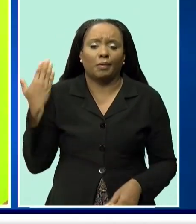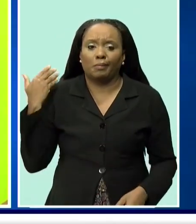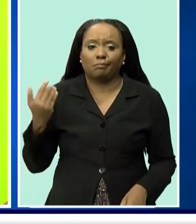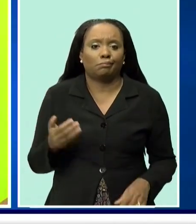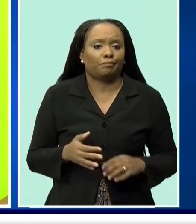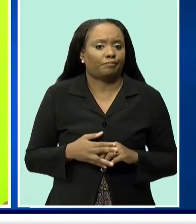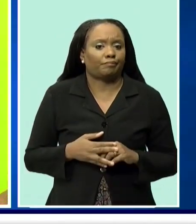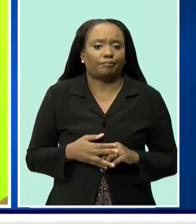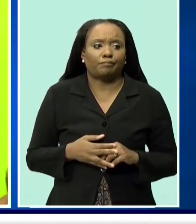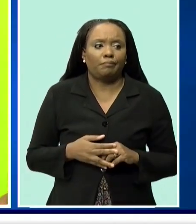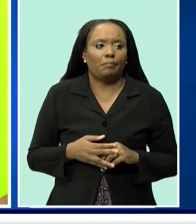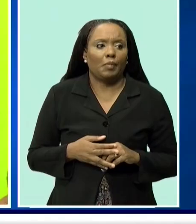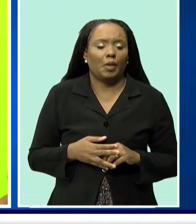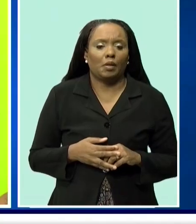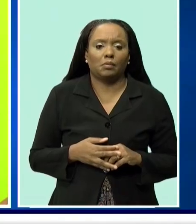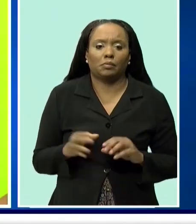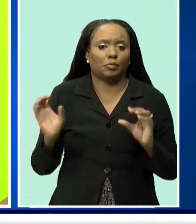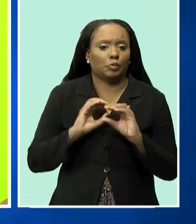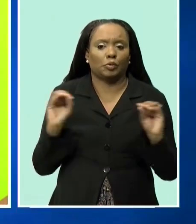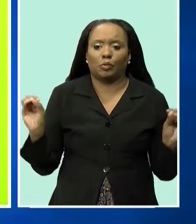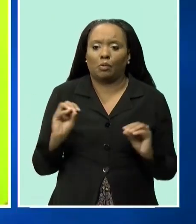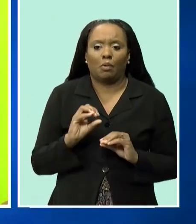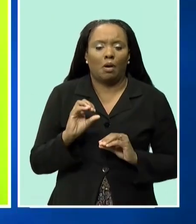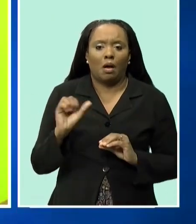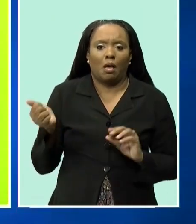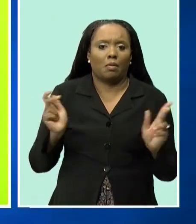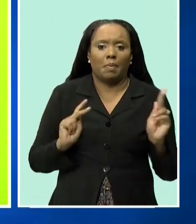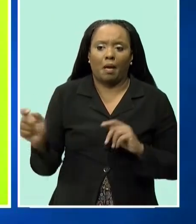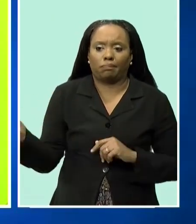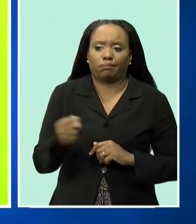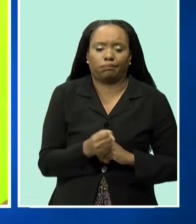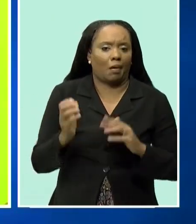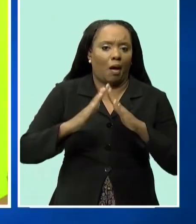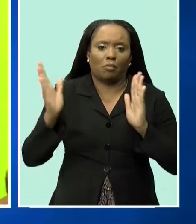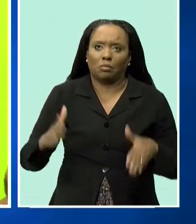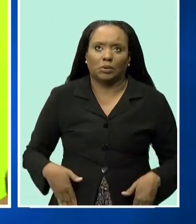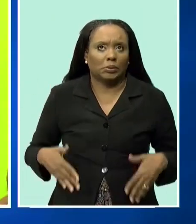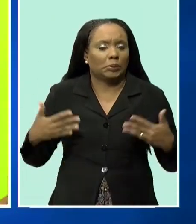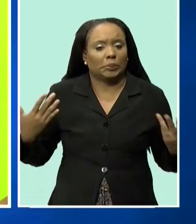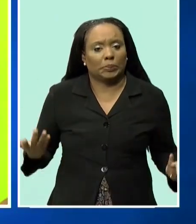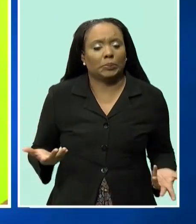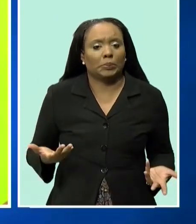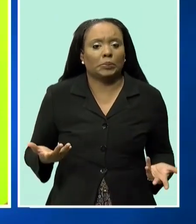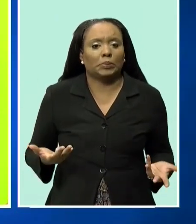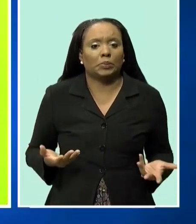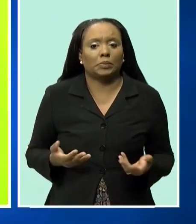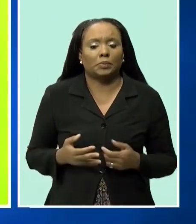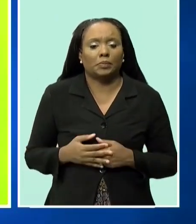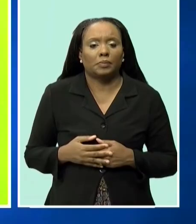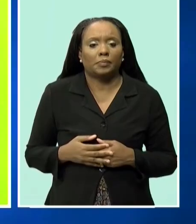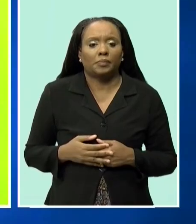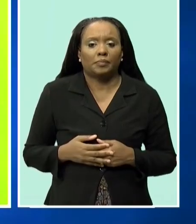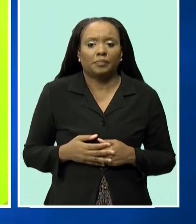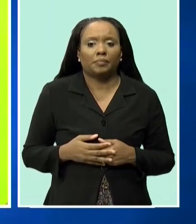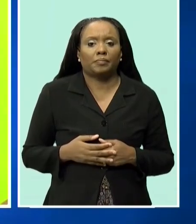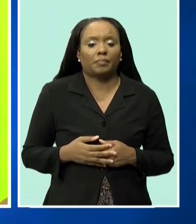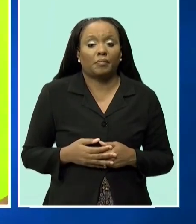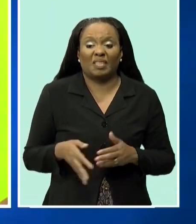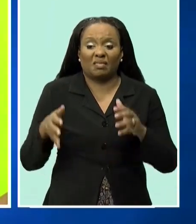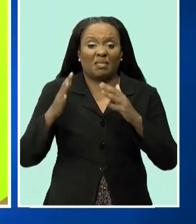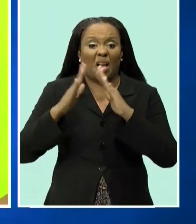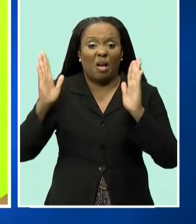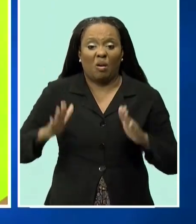was living in the house due to certain circumstances. And it was just